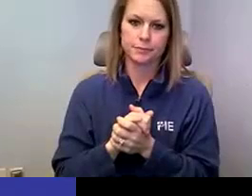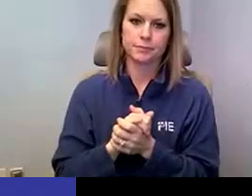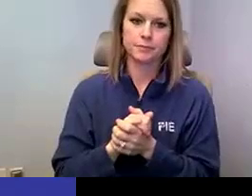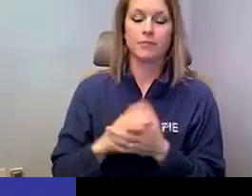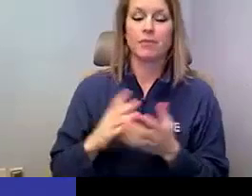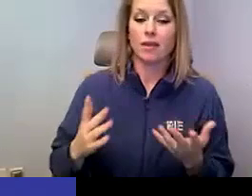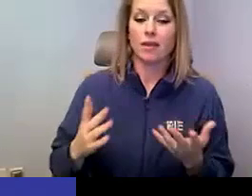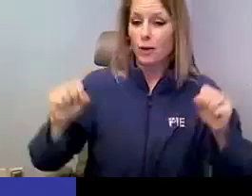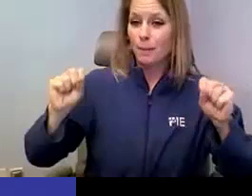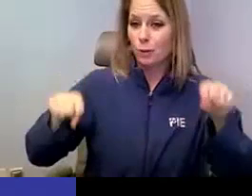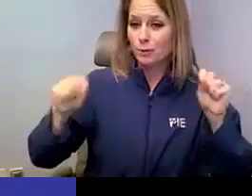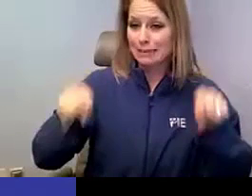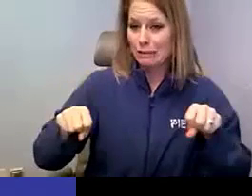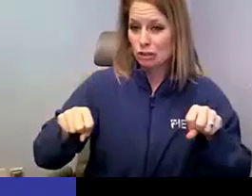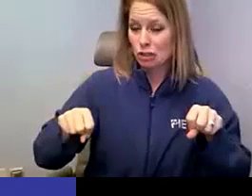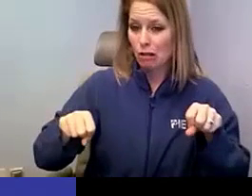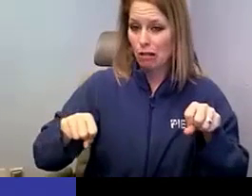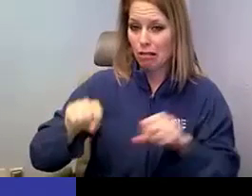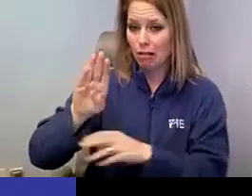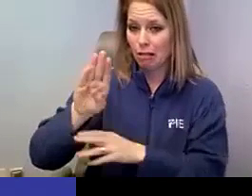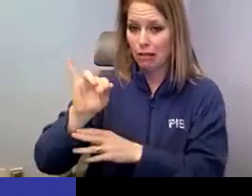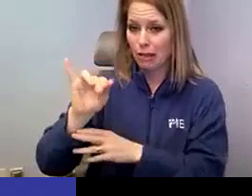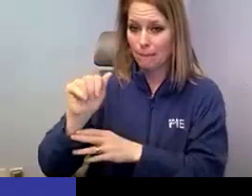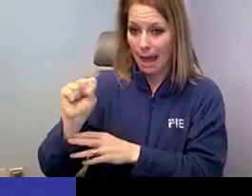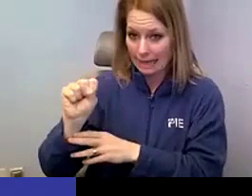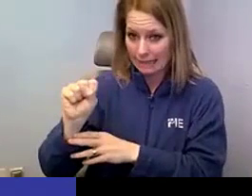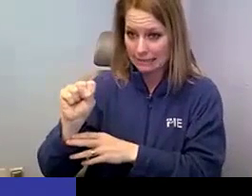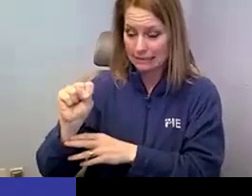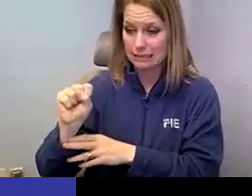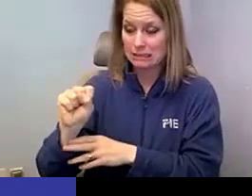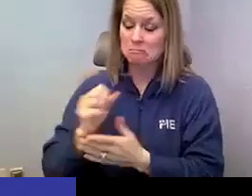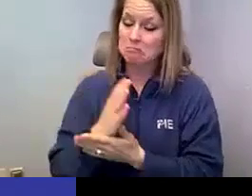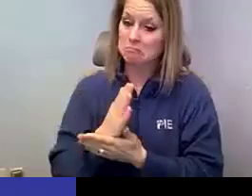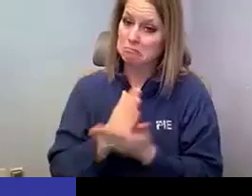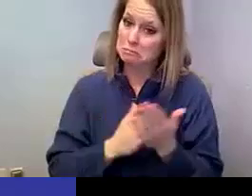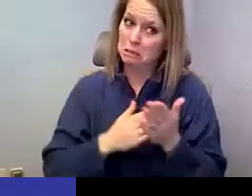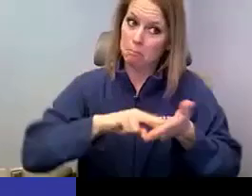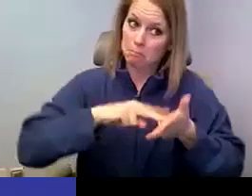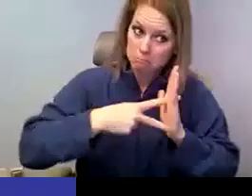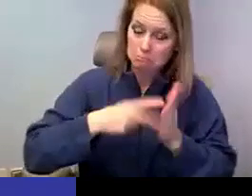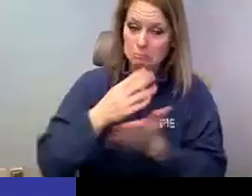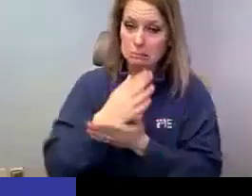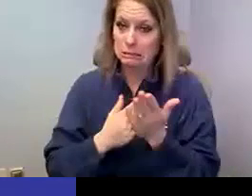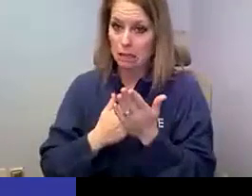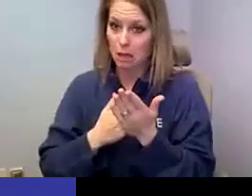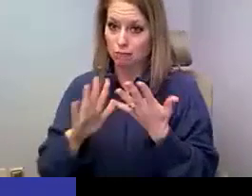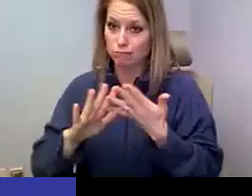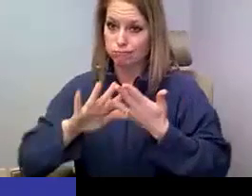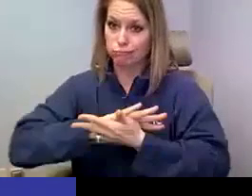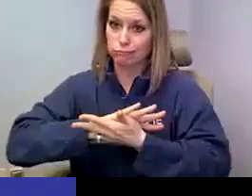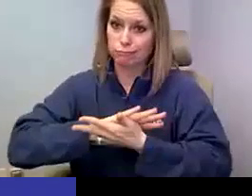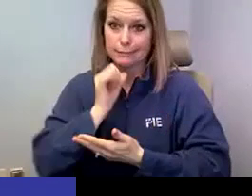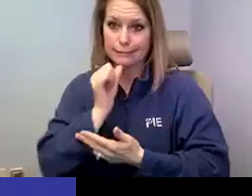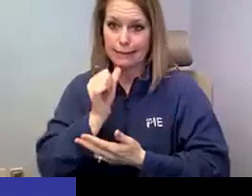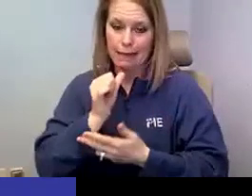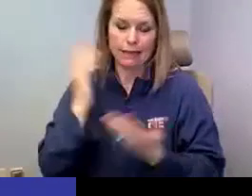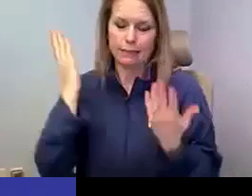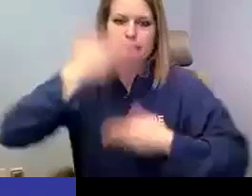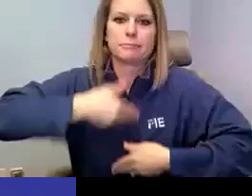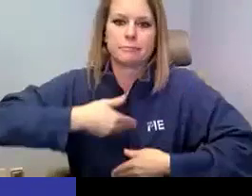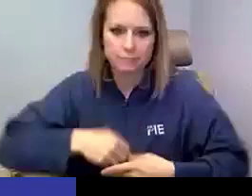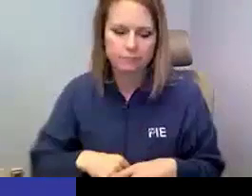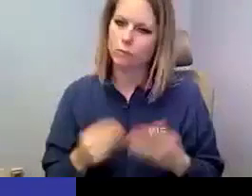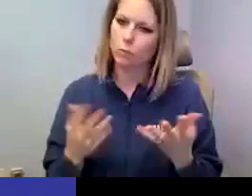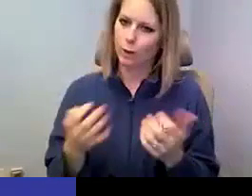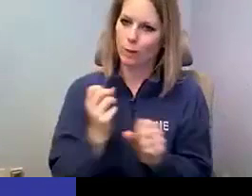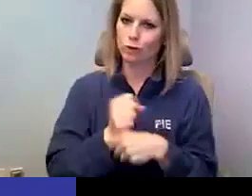bias, both implicit and explicit biases. We wanted to ensure consistency and objectivity. We